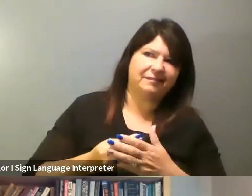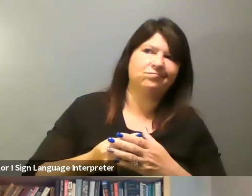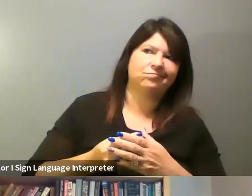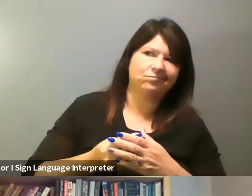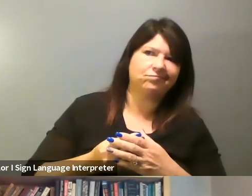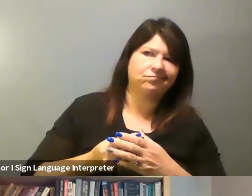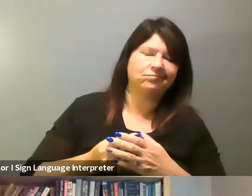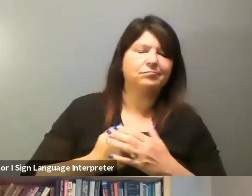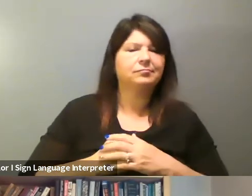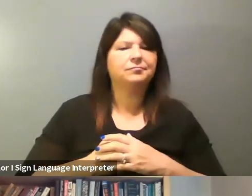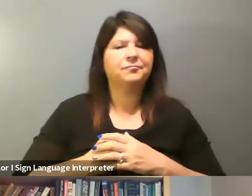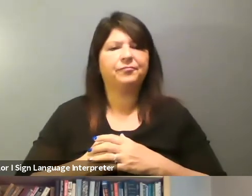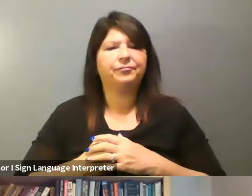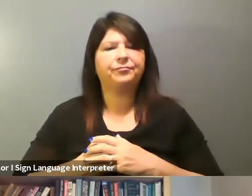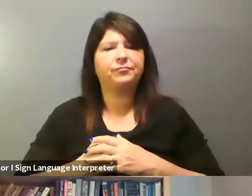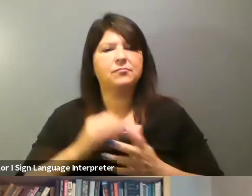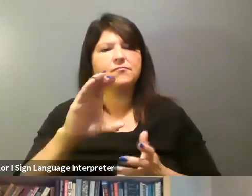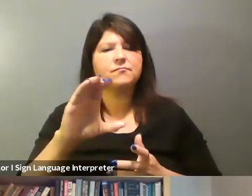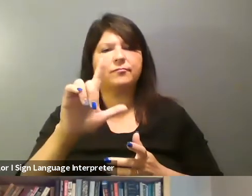All right, jumping back over to Cleo.